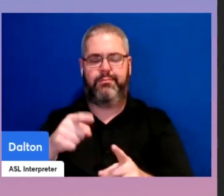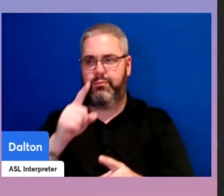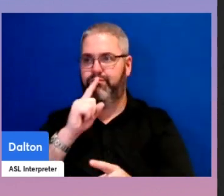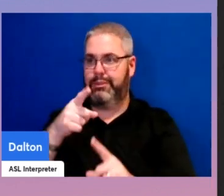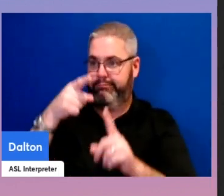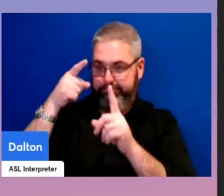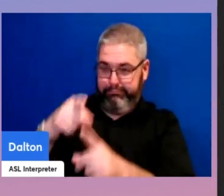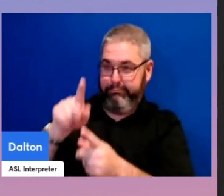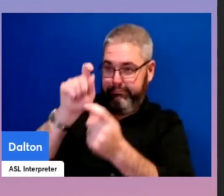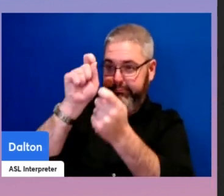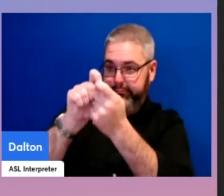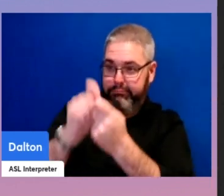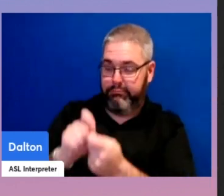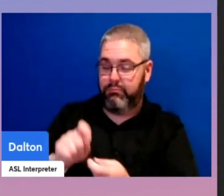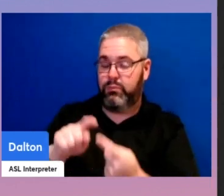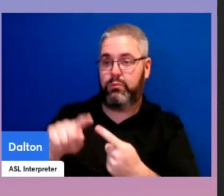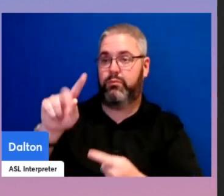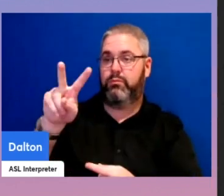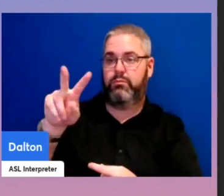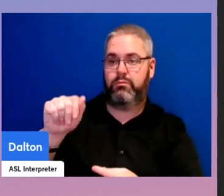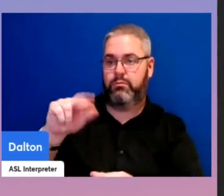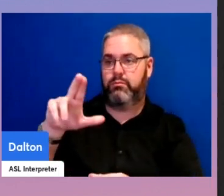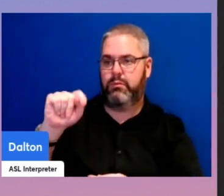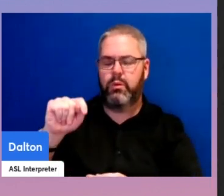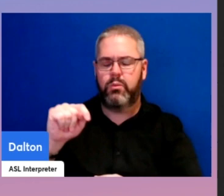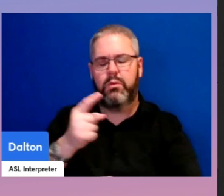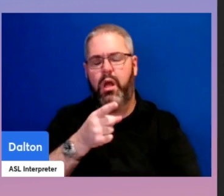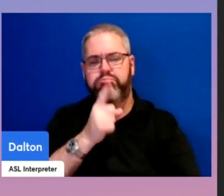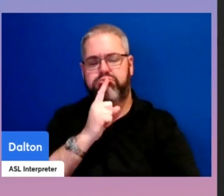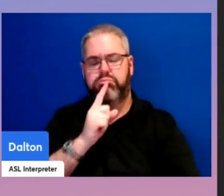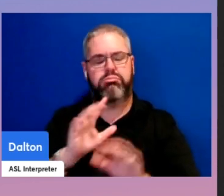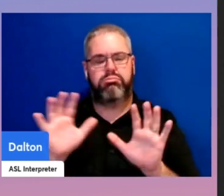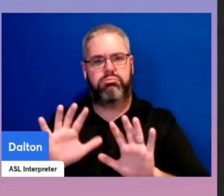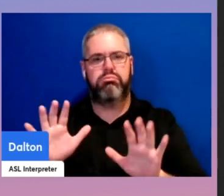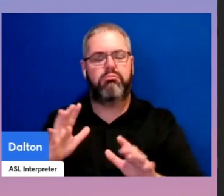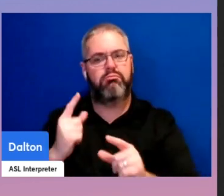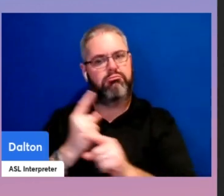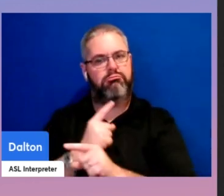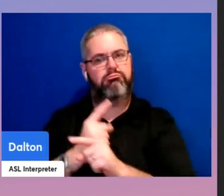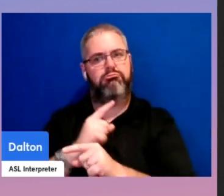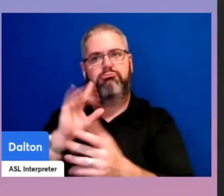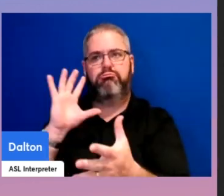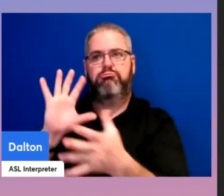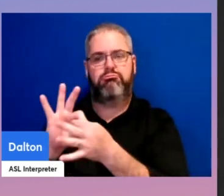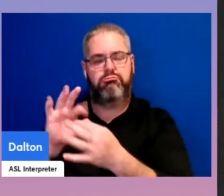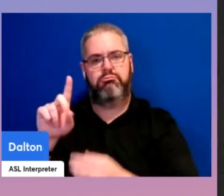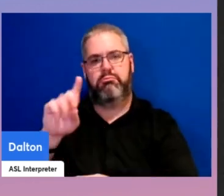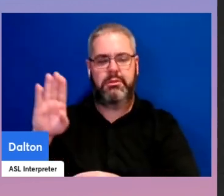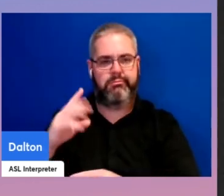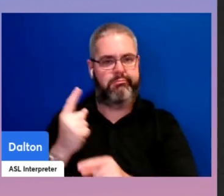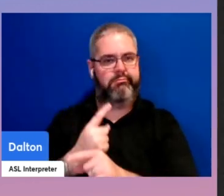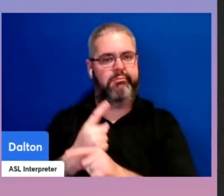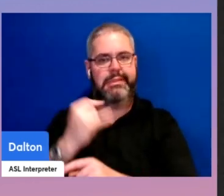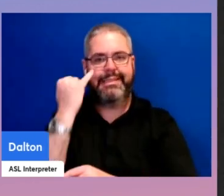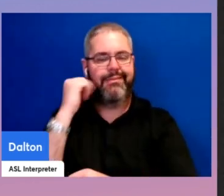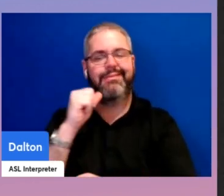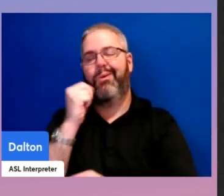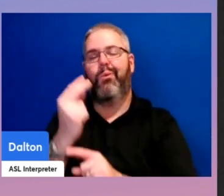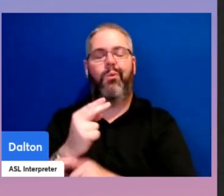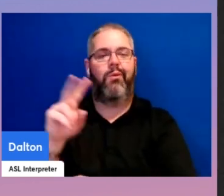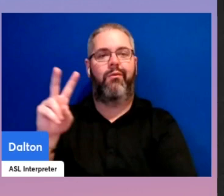to Vault here. The idea is that we're just standardized, we're just regularly connecting to a database like we would have, even if we weren't using Vault.